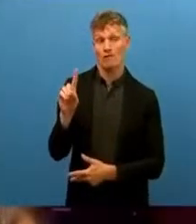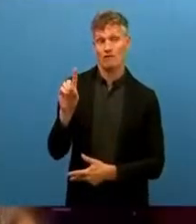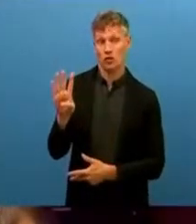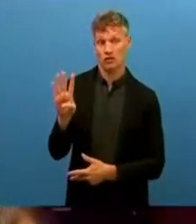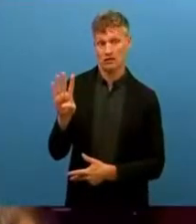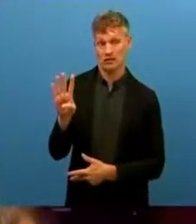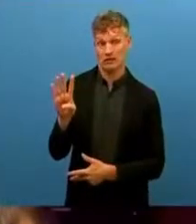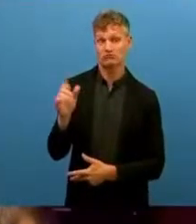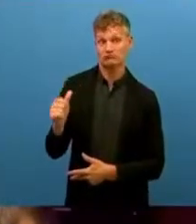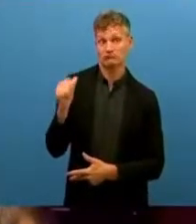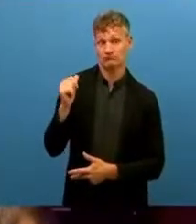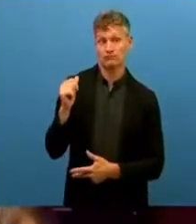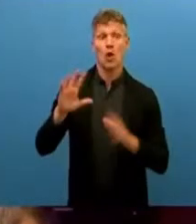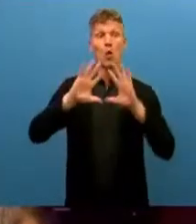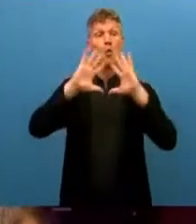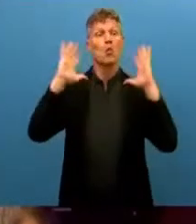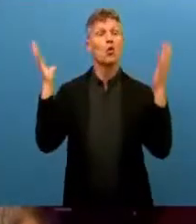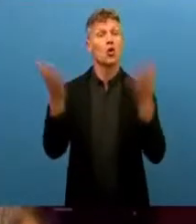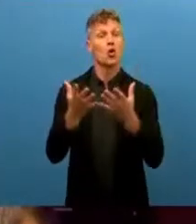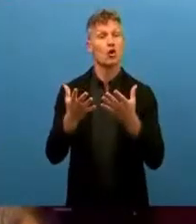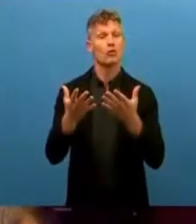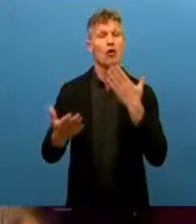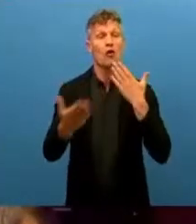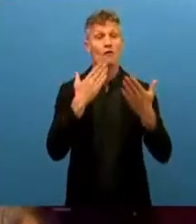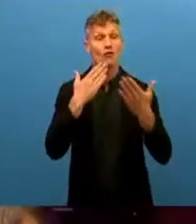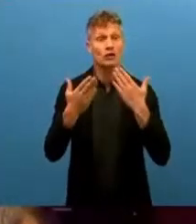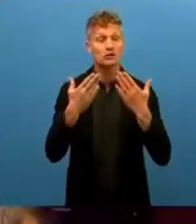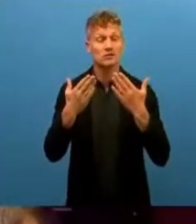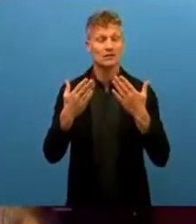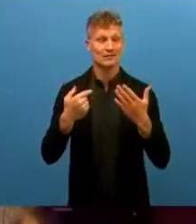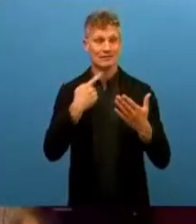Conference commitment on Indigenous peoples'